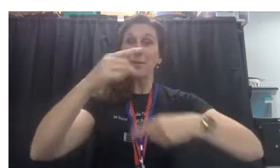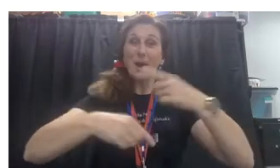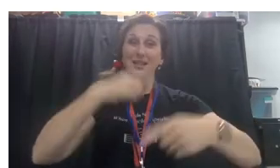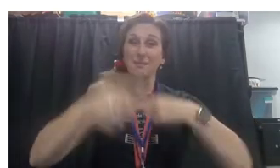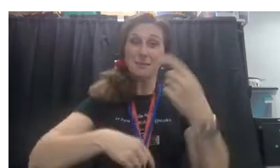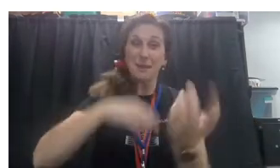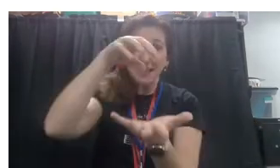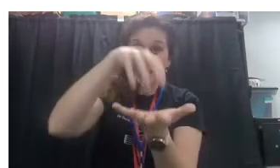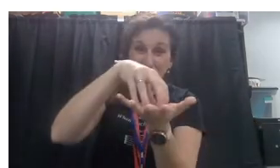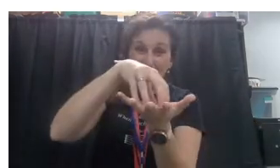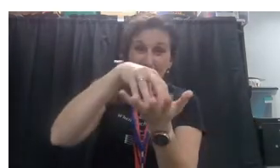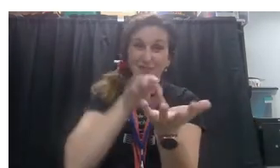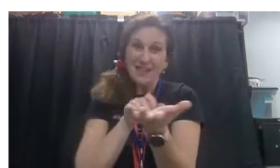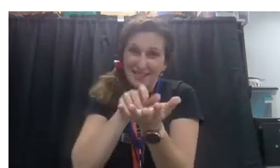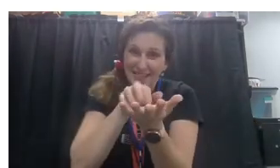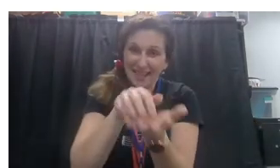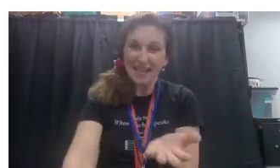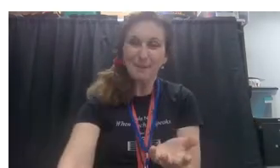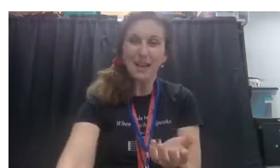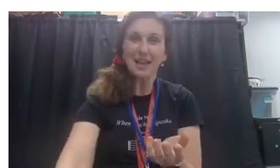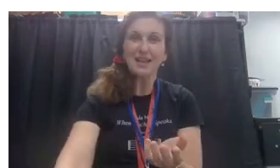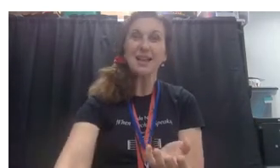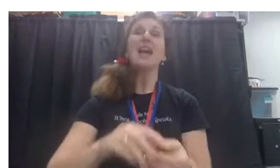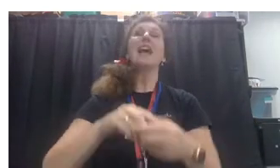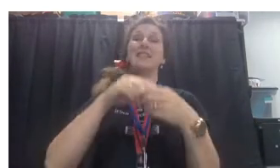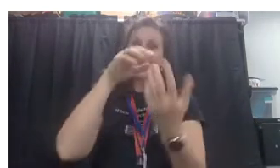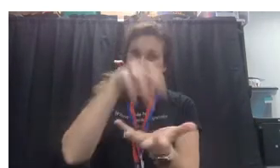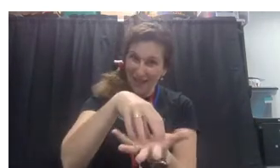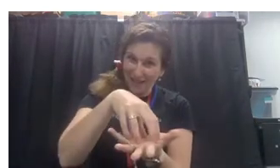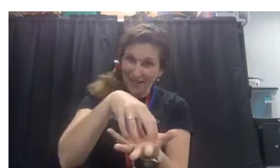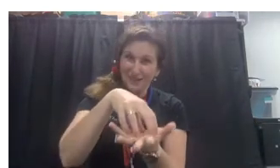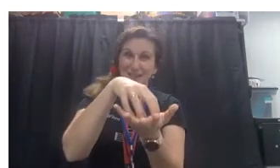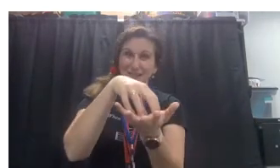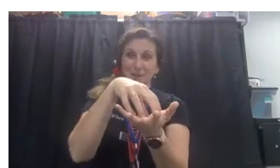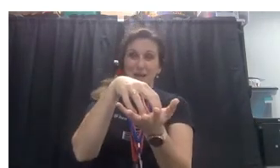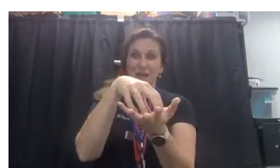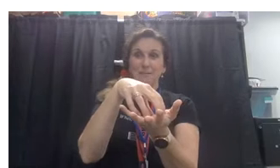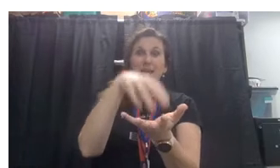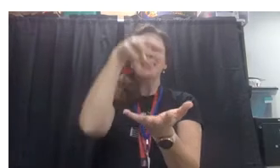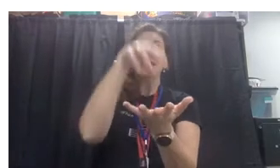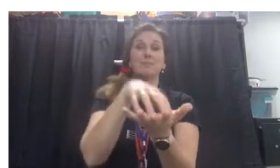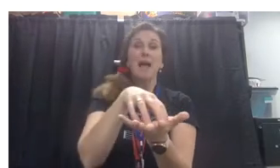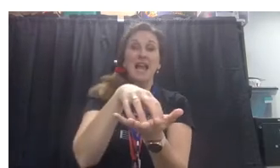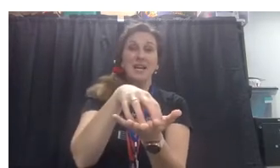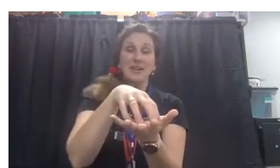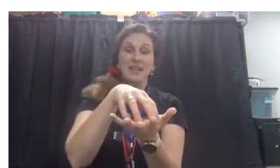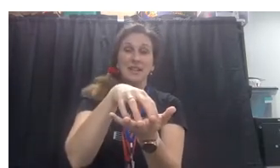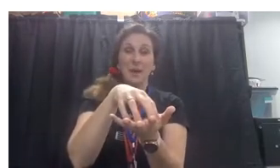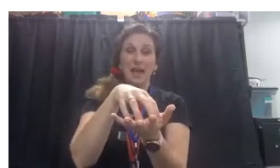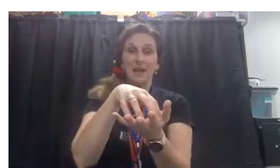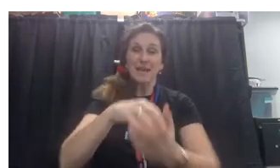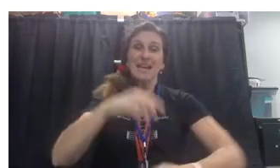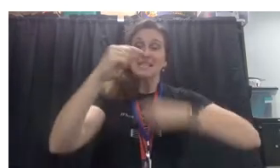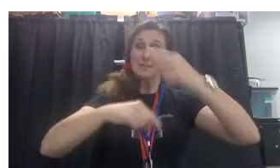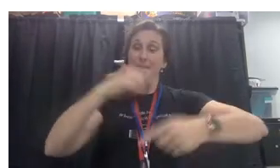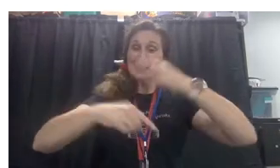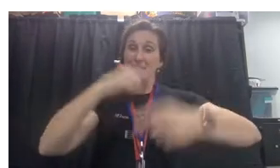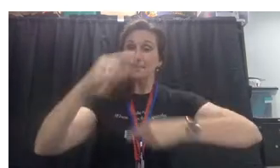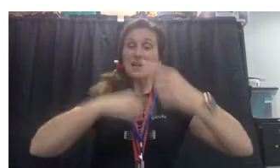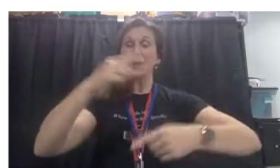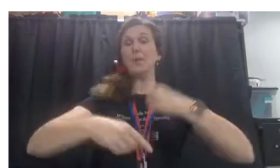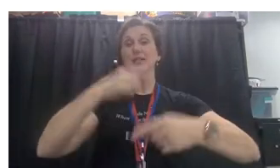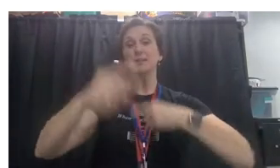spin, oh, watch him spin, the spider eats a ladybug. The spider in the web. The spider in the web.